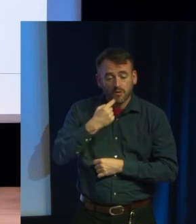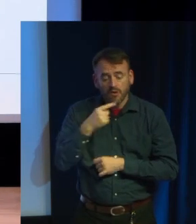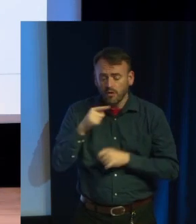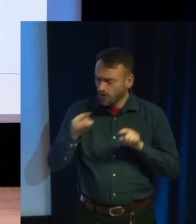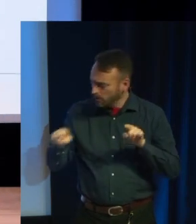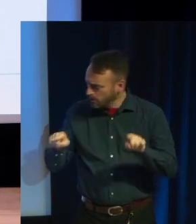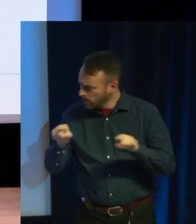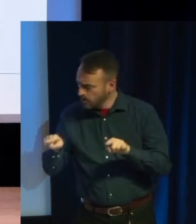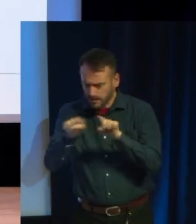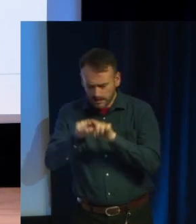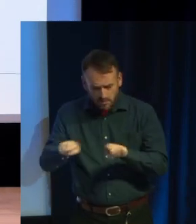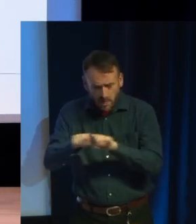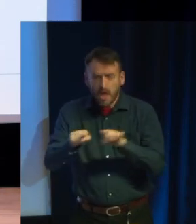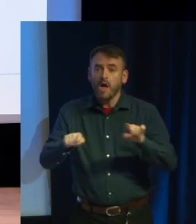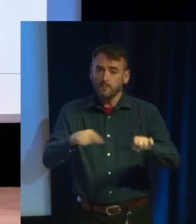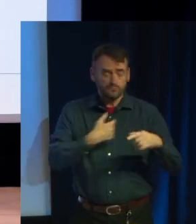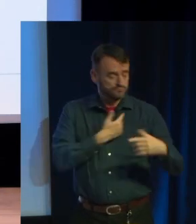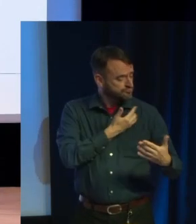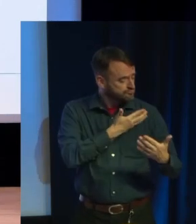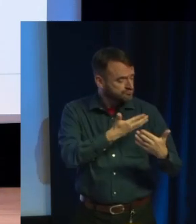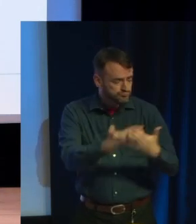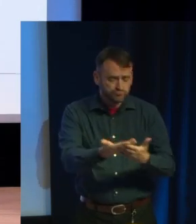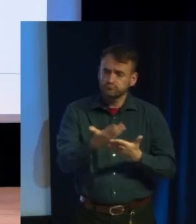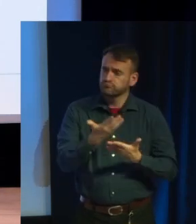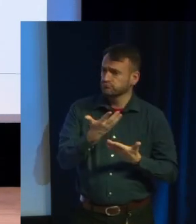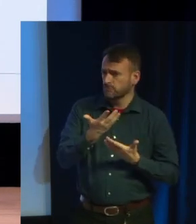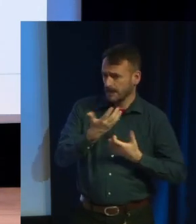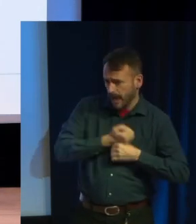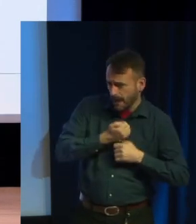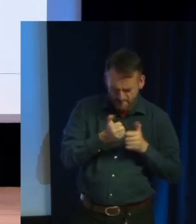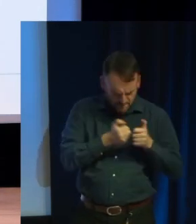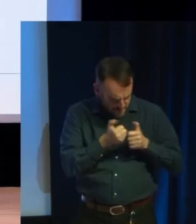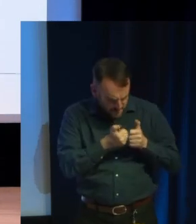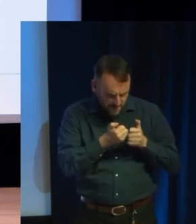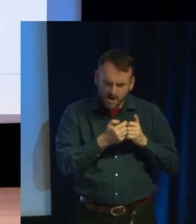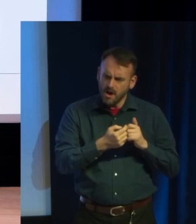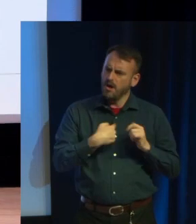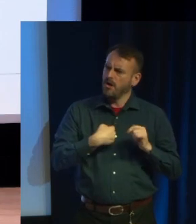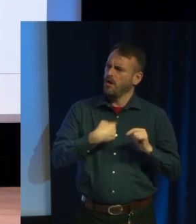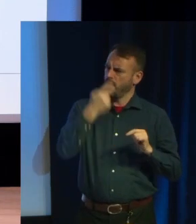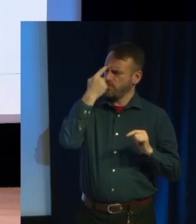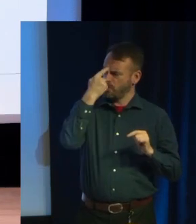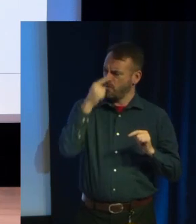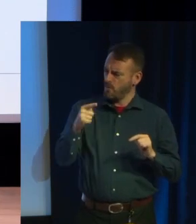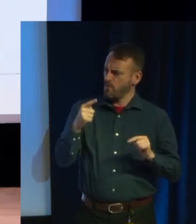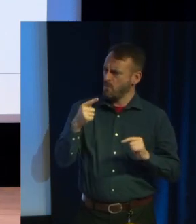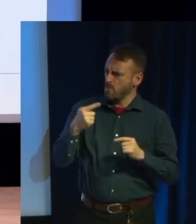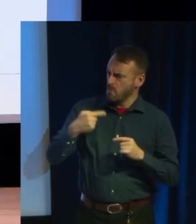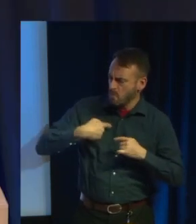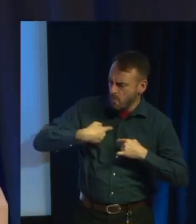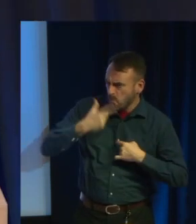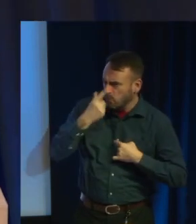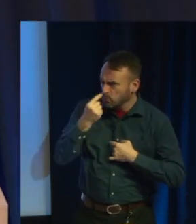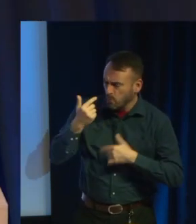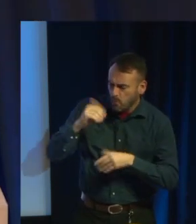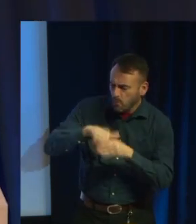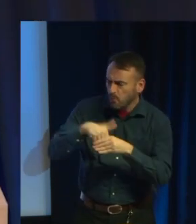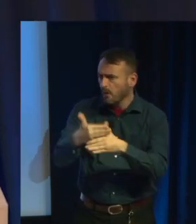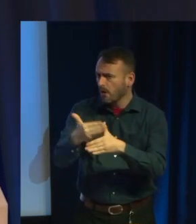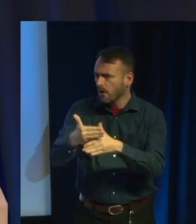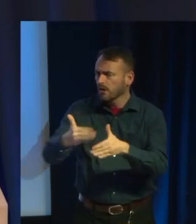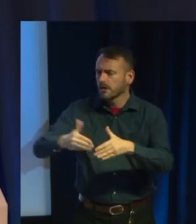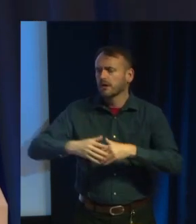gamer, and so I tried to see if that was a course of work for me, and I've been, well,